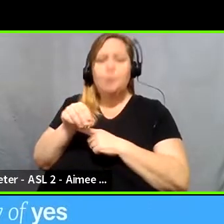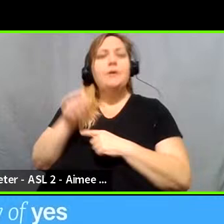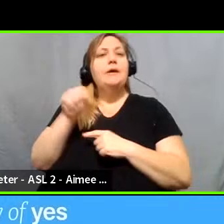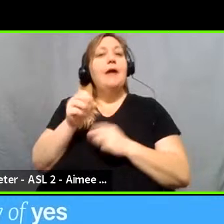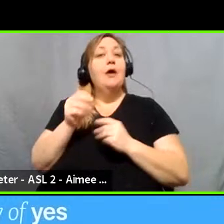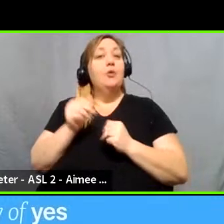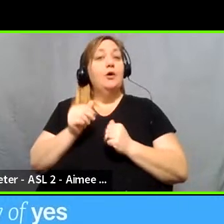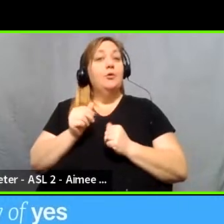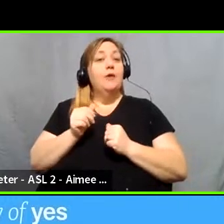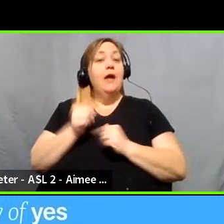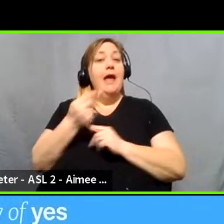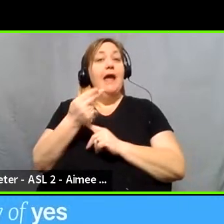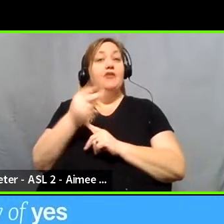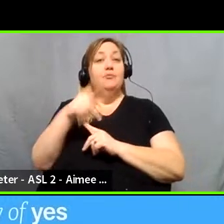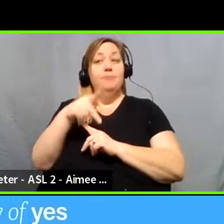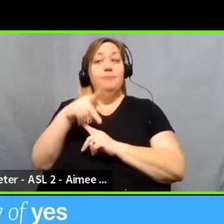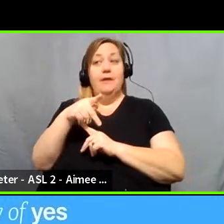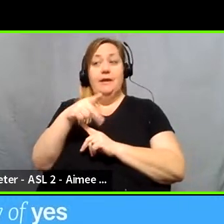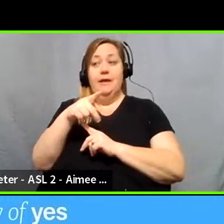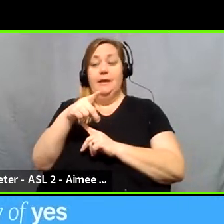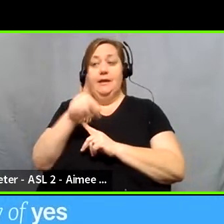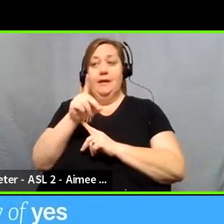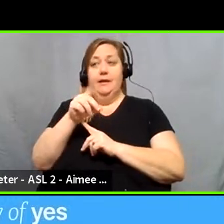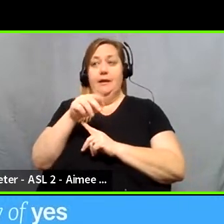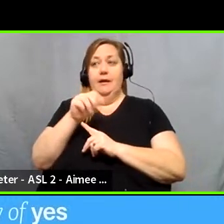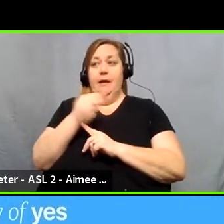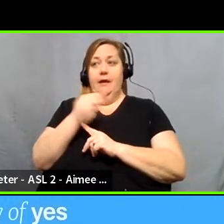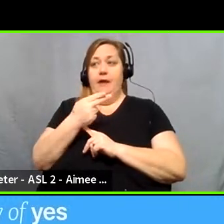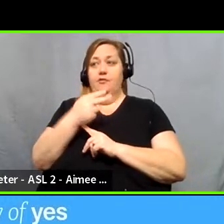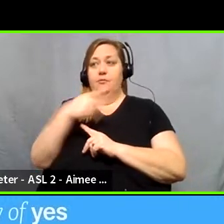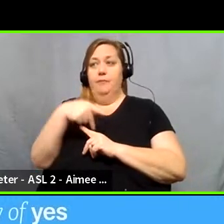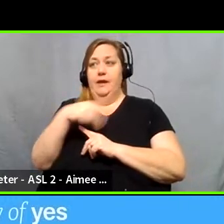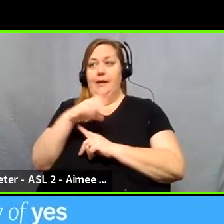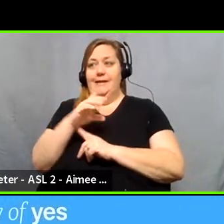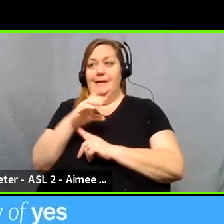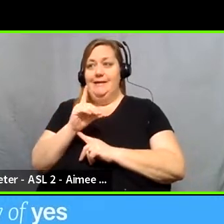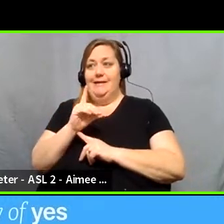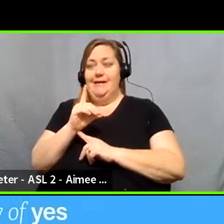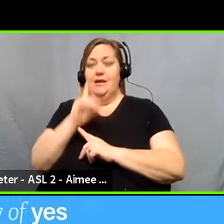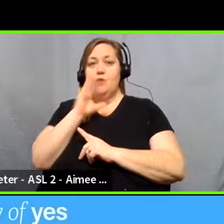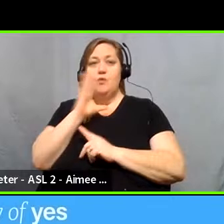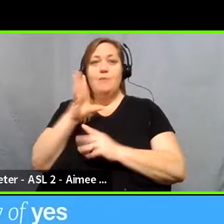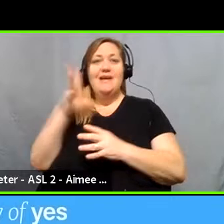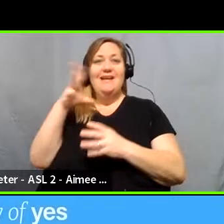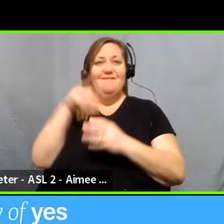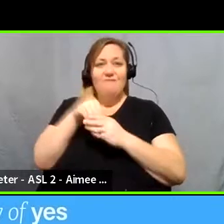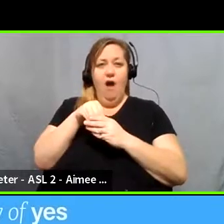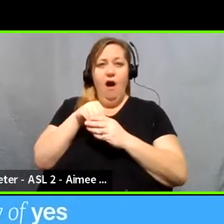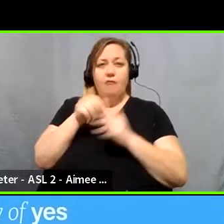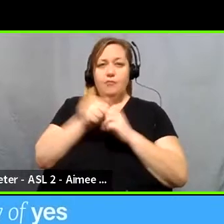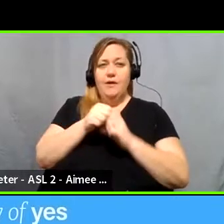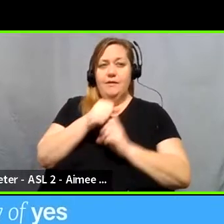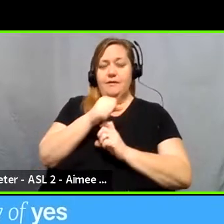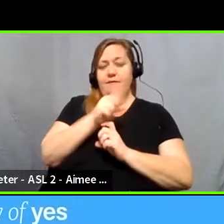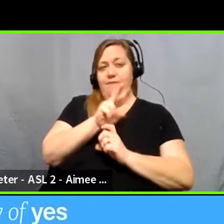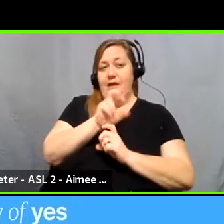Is HPD going to stay involved with this stuff in the same way that they are with VIH?